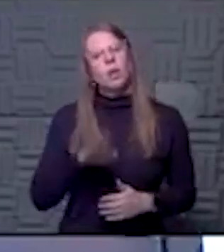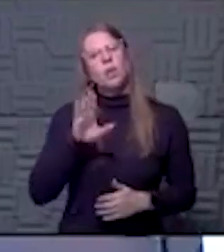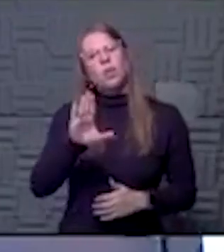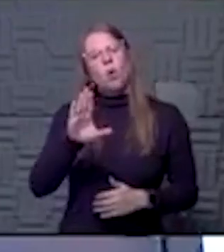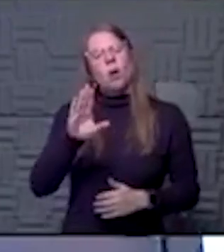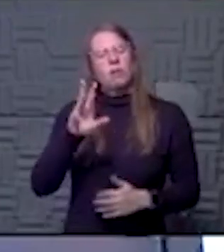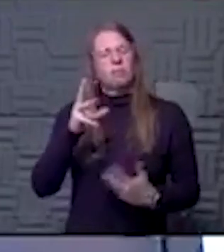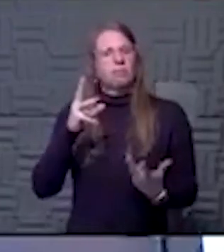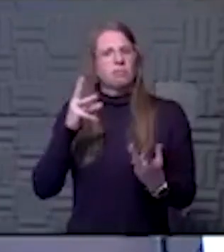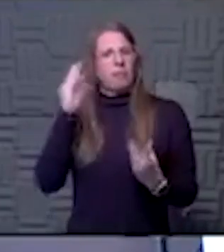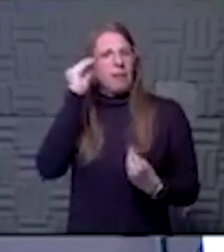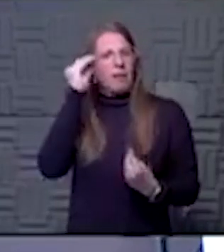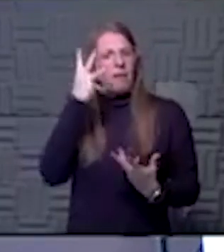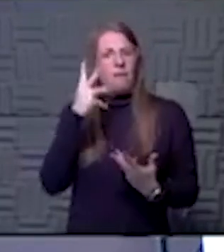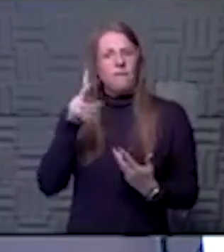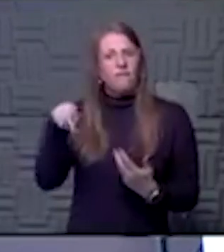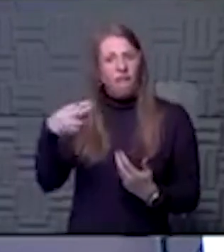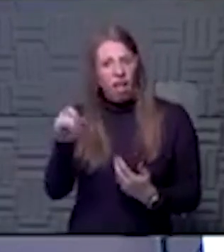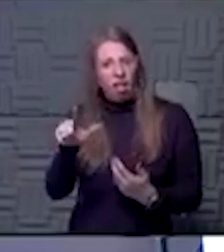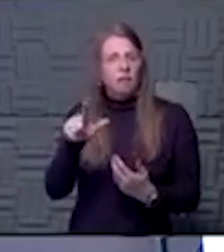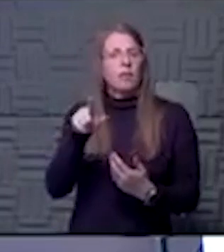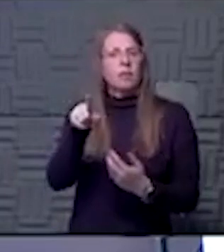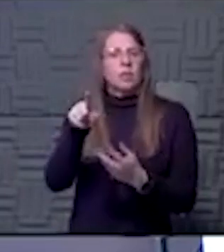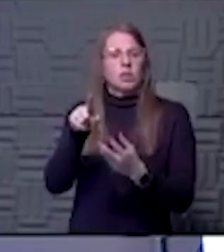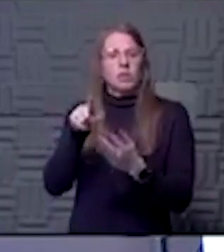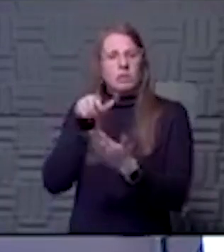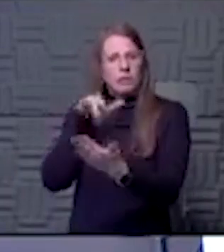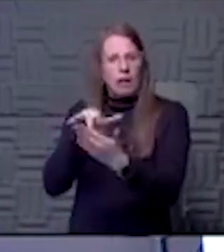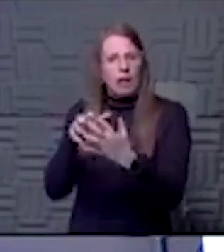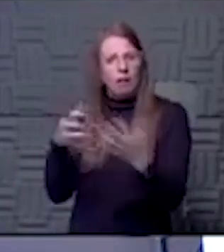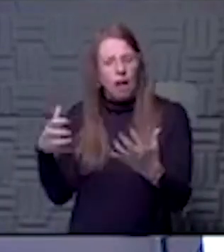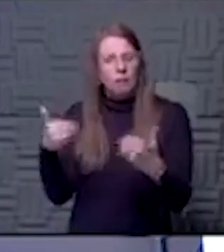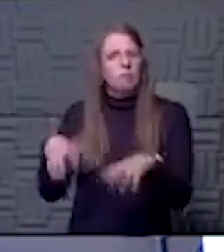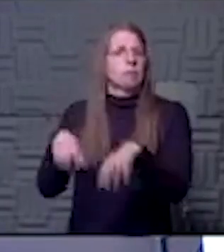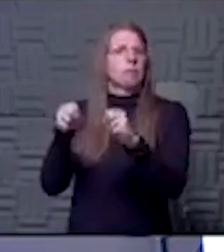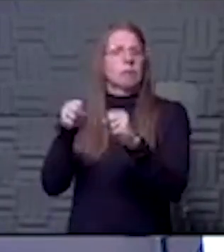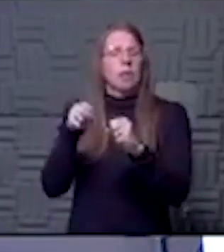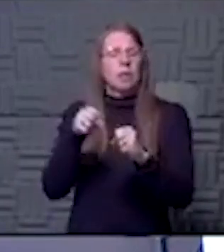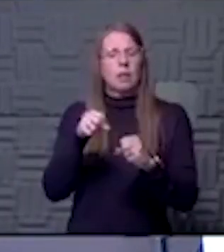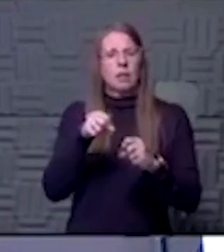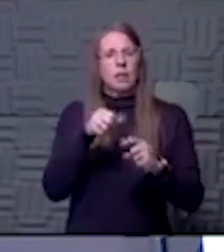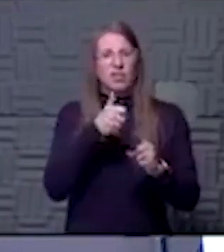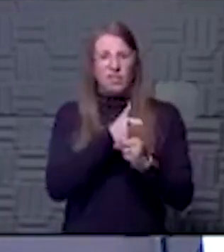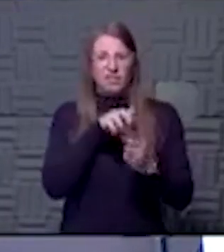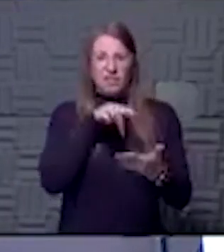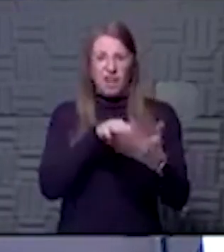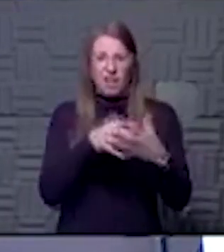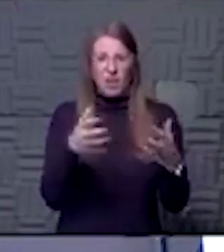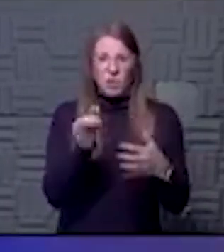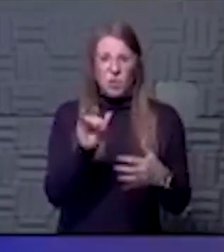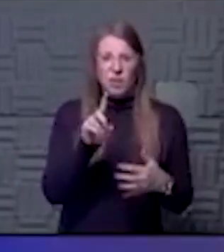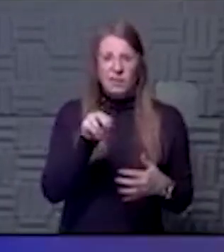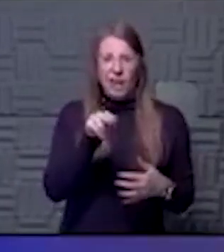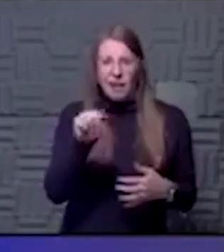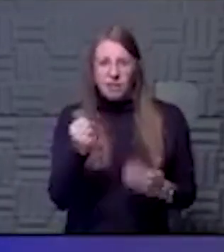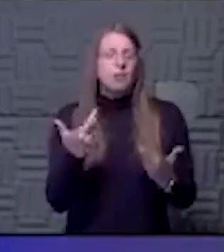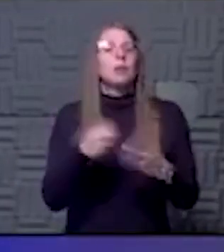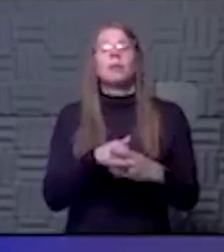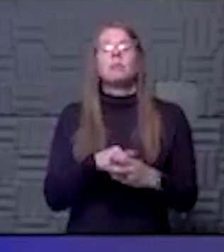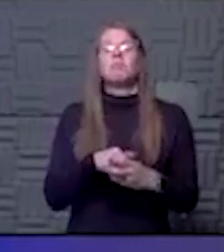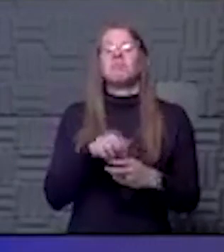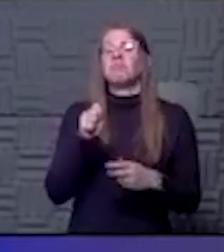whole thing? We've been talking a lot with Phil. You spent a lot of time studying on this, infectious disease doctor and all that stuff. What are you thinking? Yeah, absolutely. I mean, I